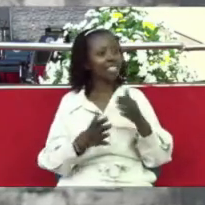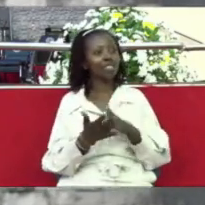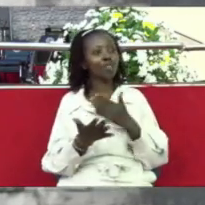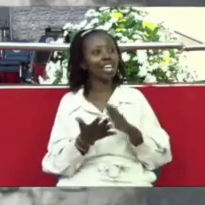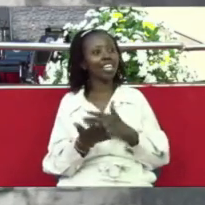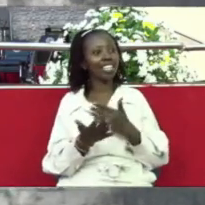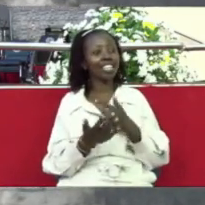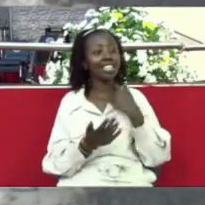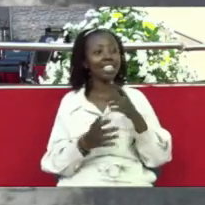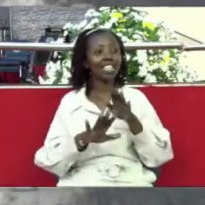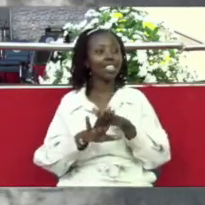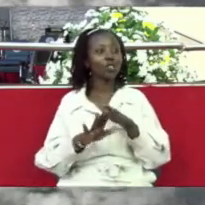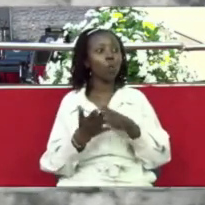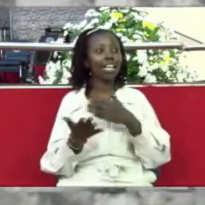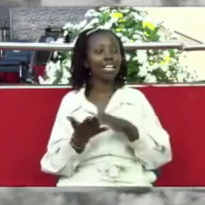Ilikuwa zaidi ya hayo.